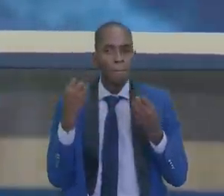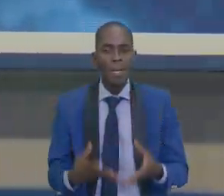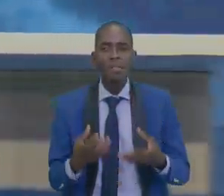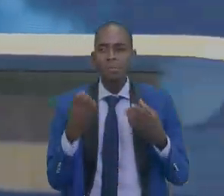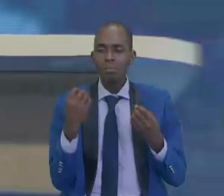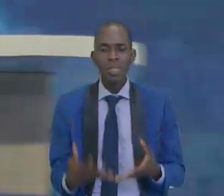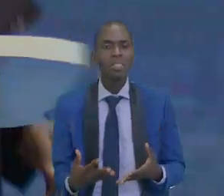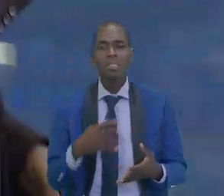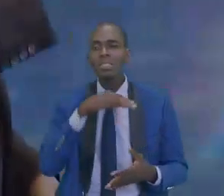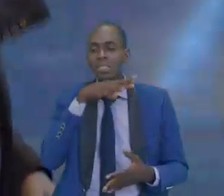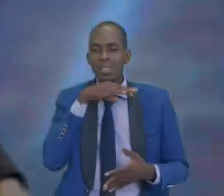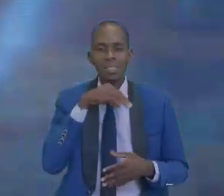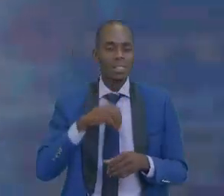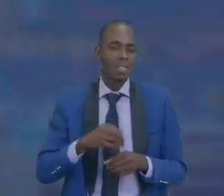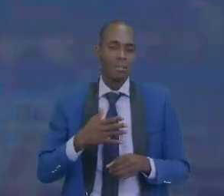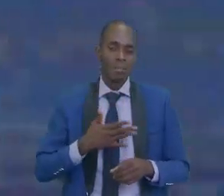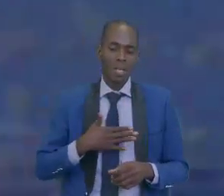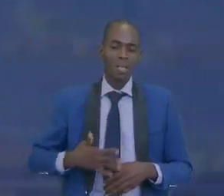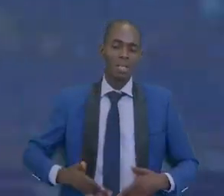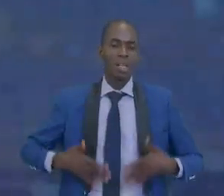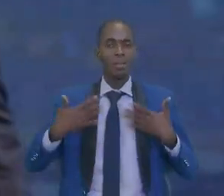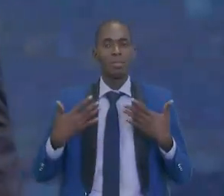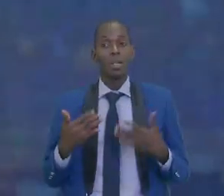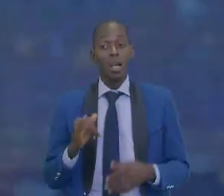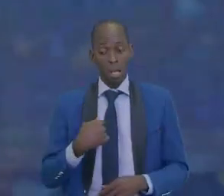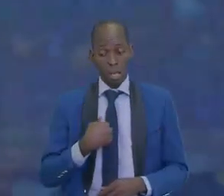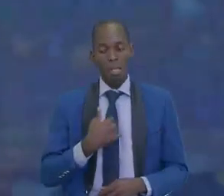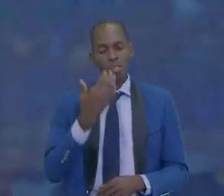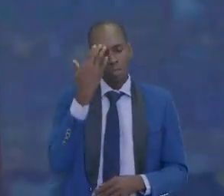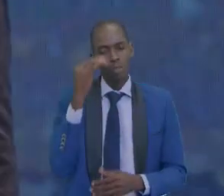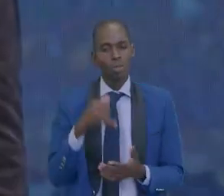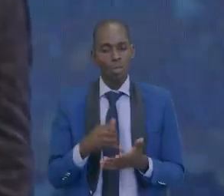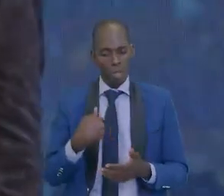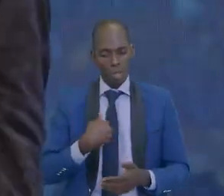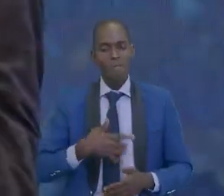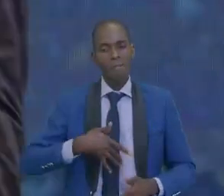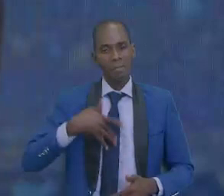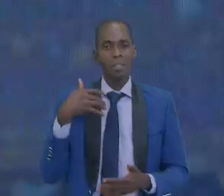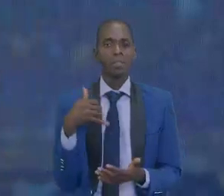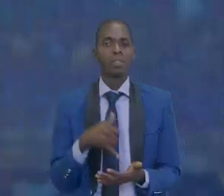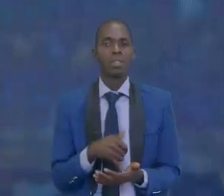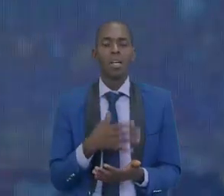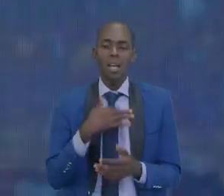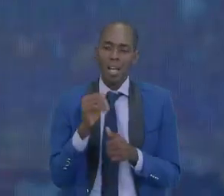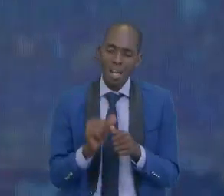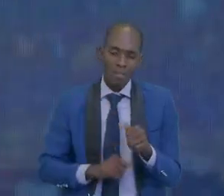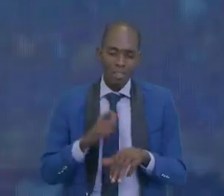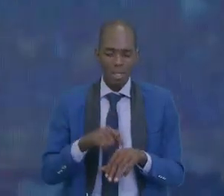my life. I know it. I feel it. And every time I